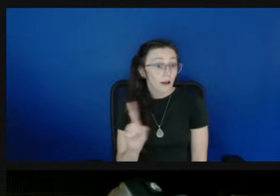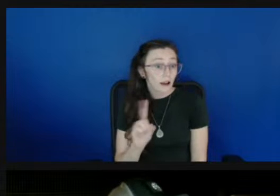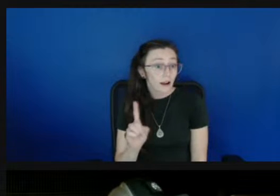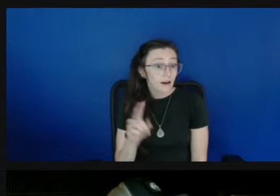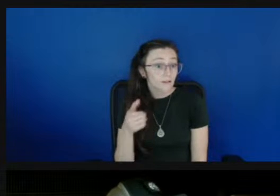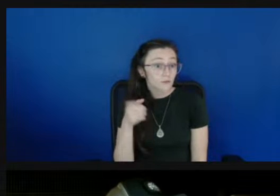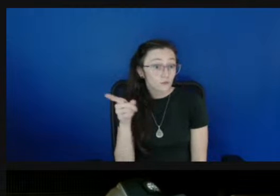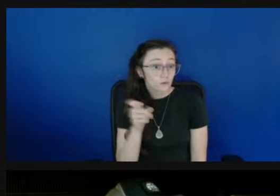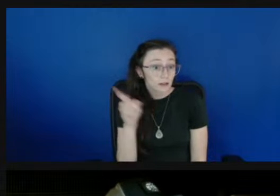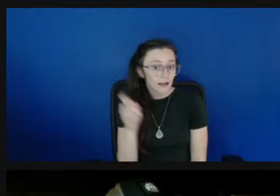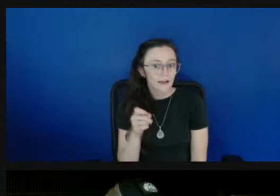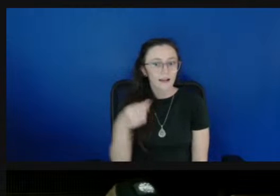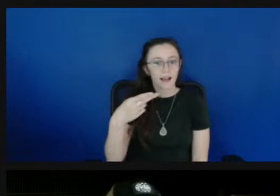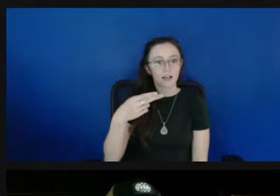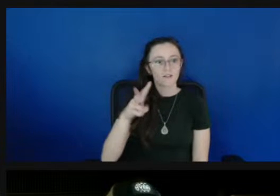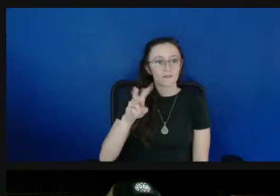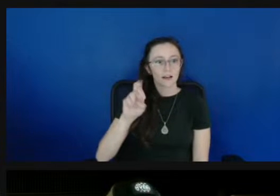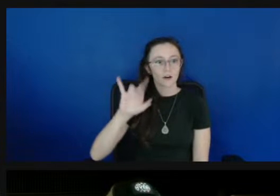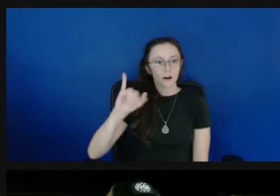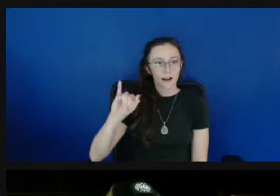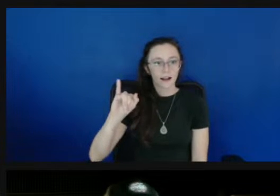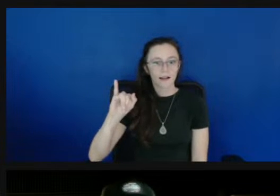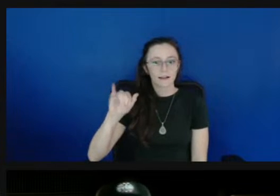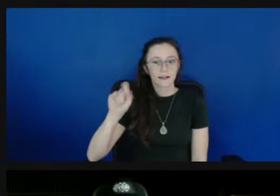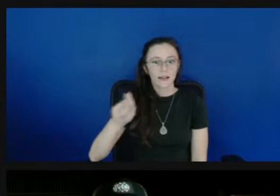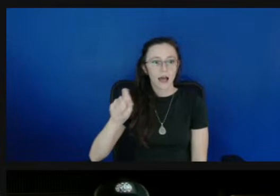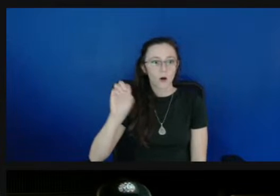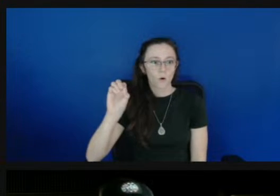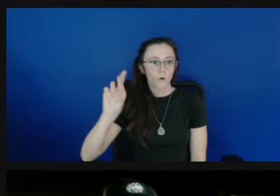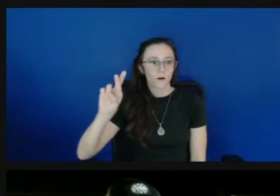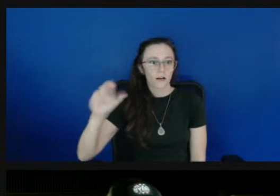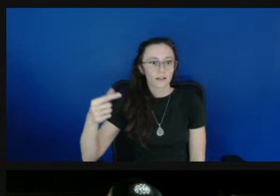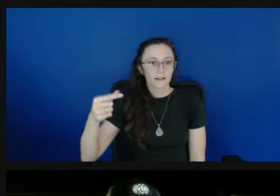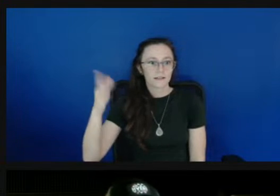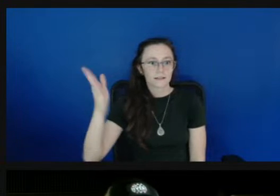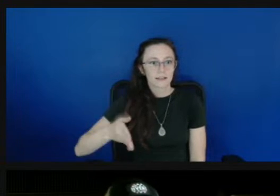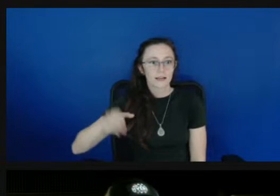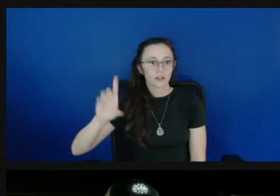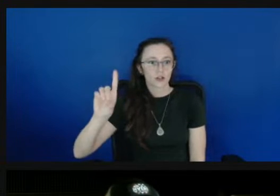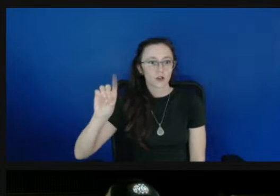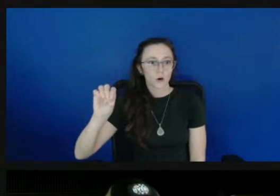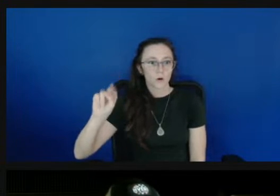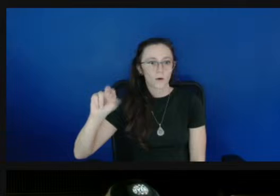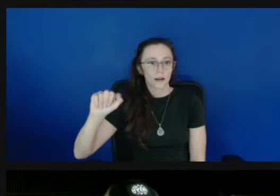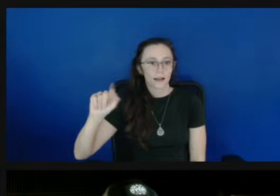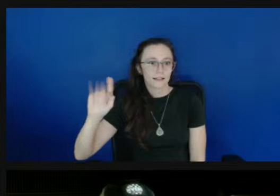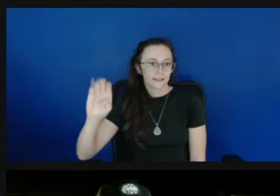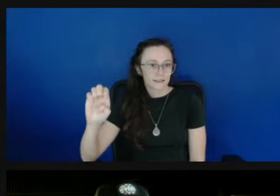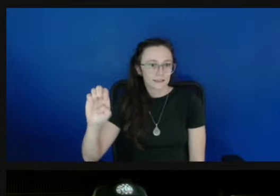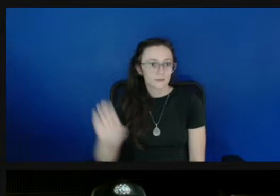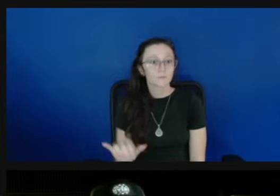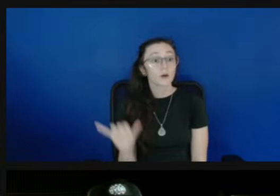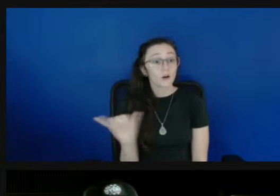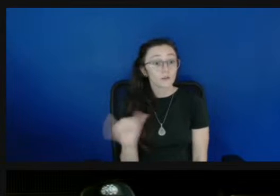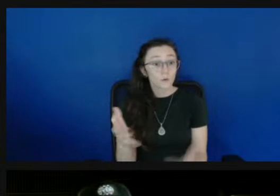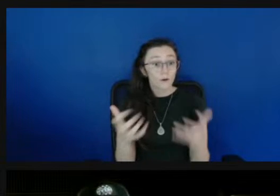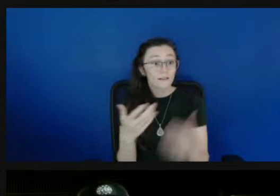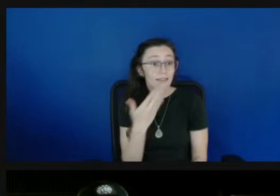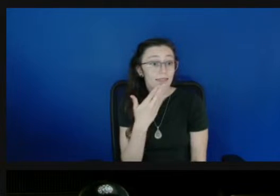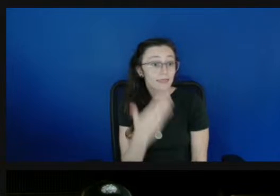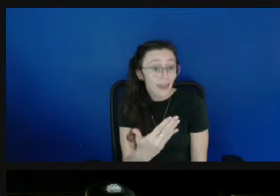HVERI.org/donate right there. And yeah, we'd also like to thank the Kilauea Recovery